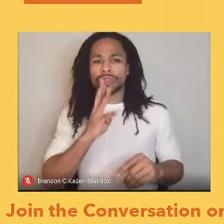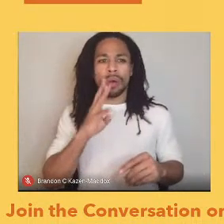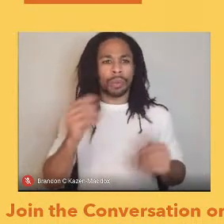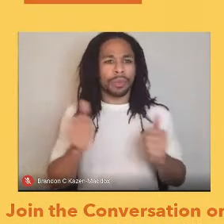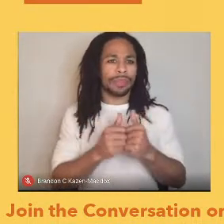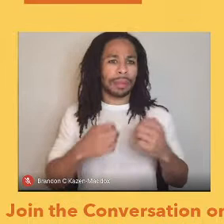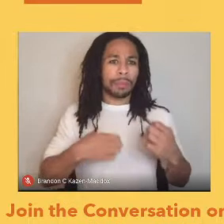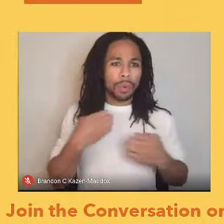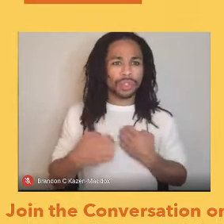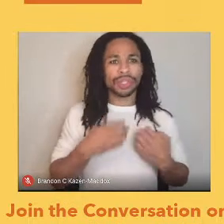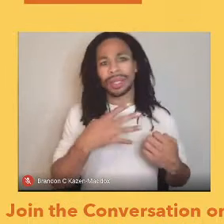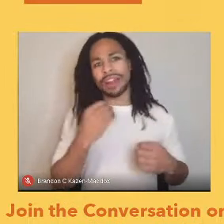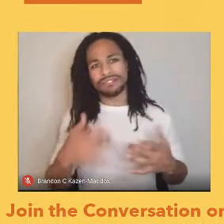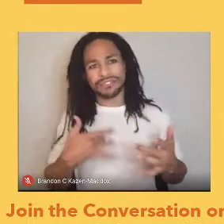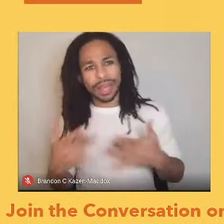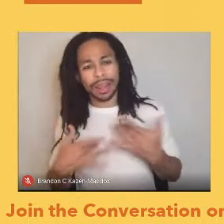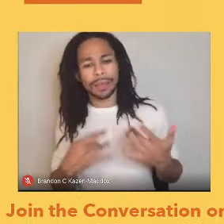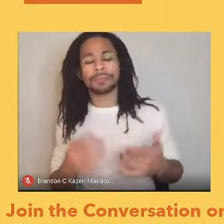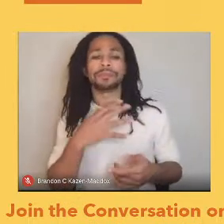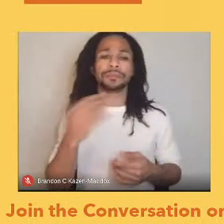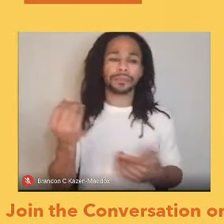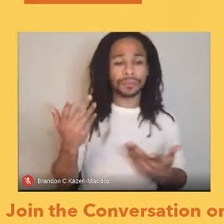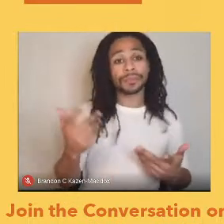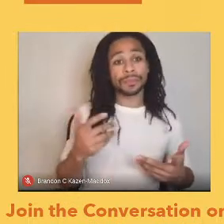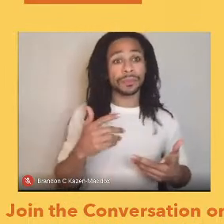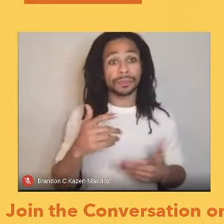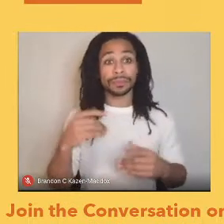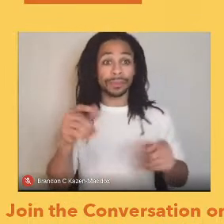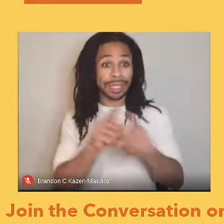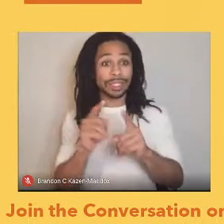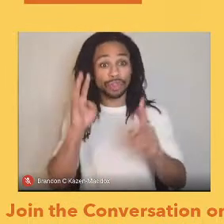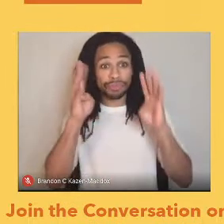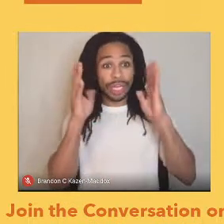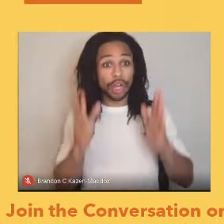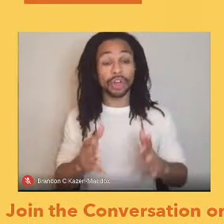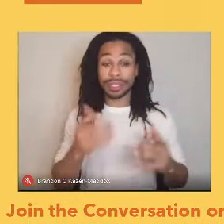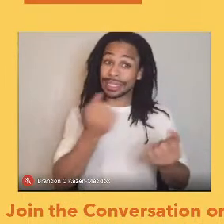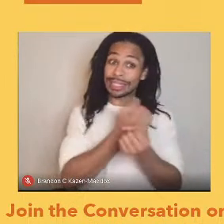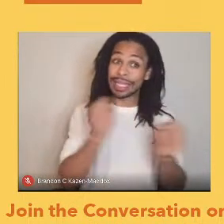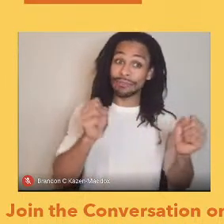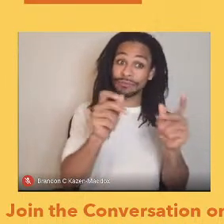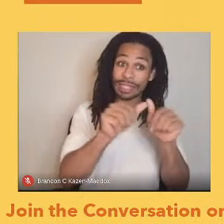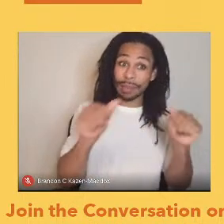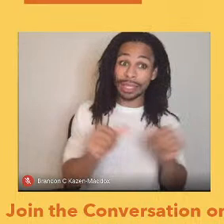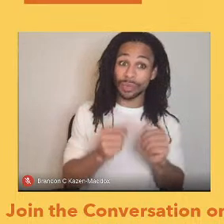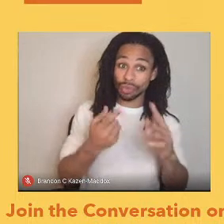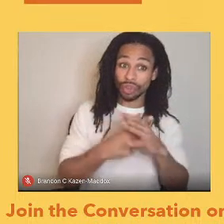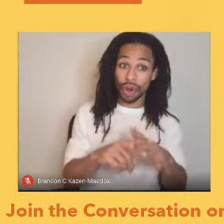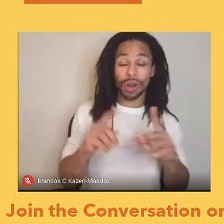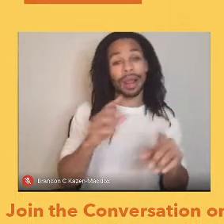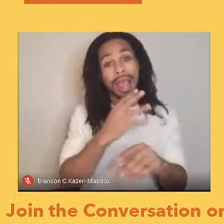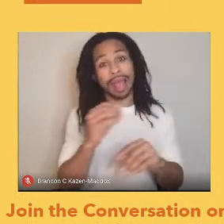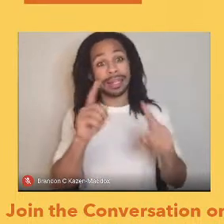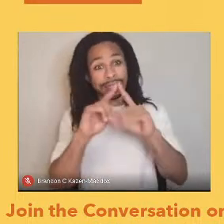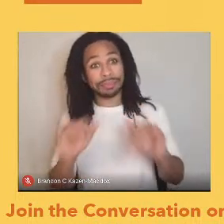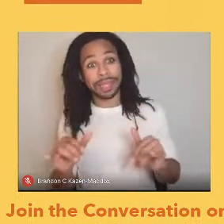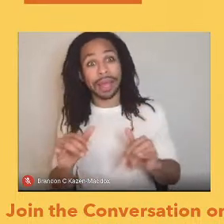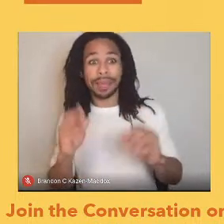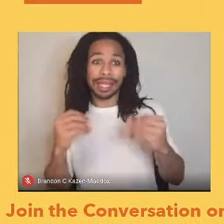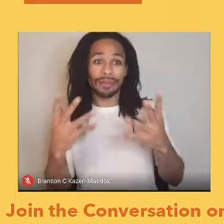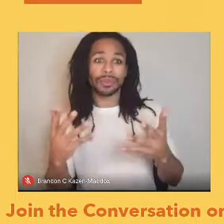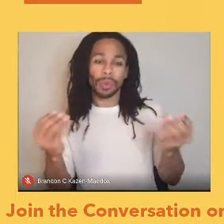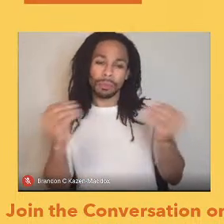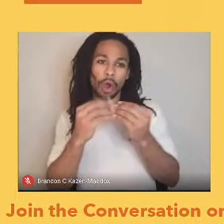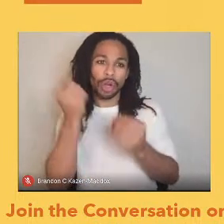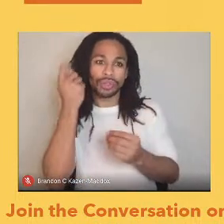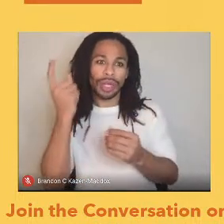feeling. And I think as a creator, not only is it the safest place to start, but it's also going to give you so much more of an understanding of where your composer's